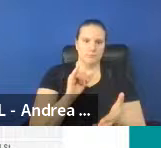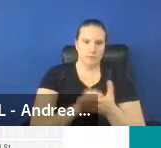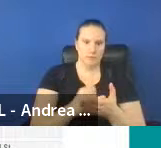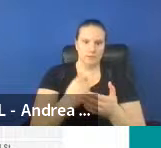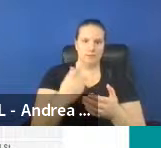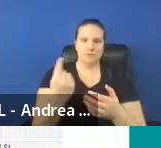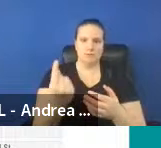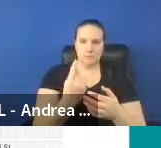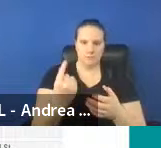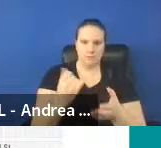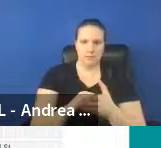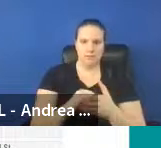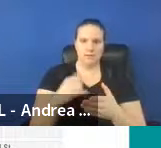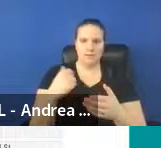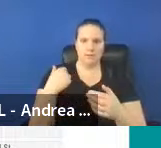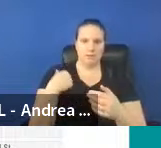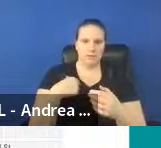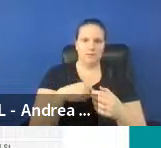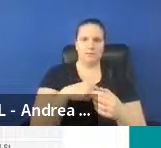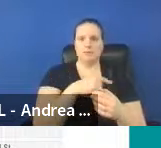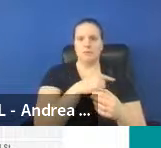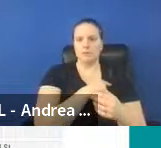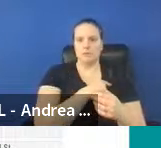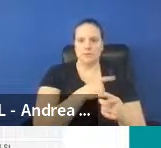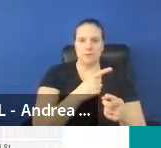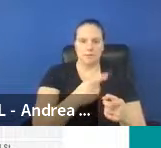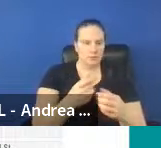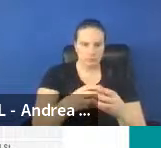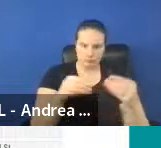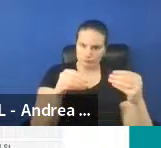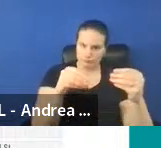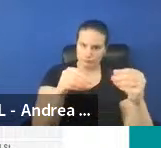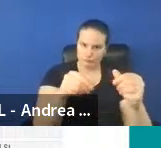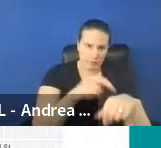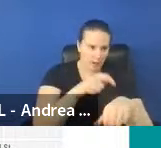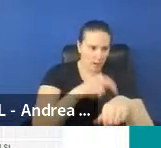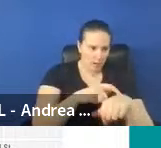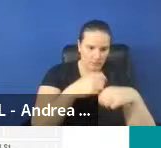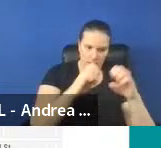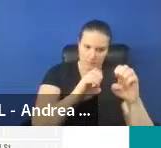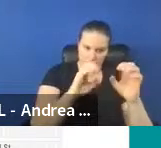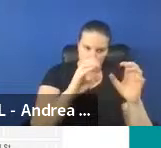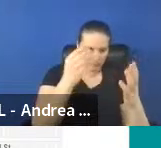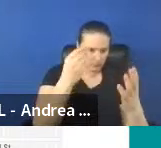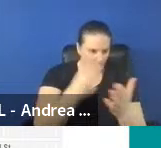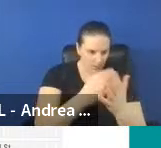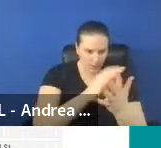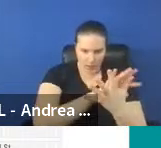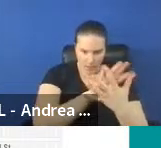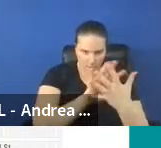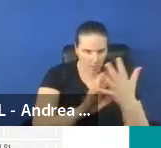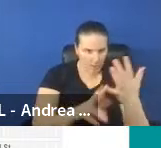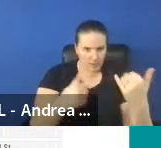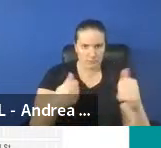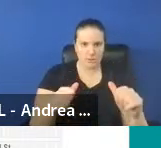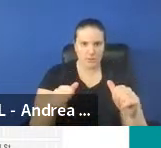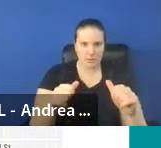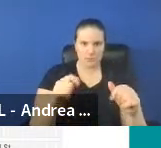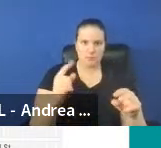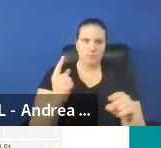that we are spending a tremendous amount of time and effort to try and get this